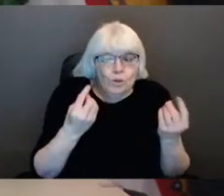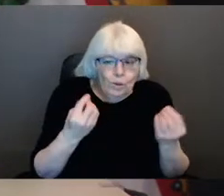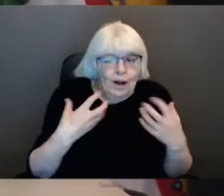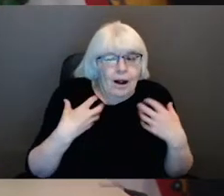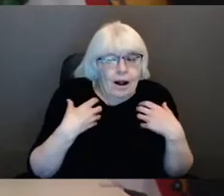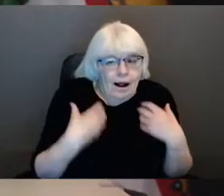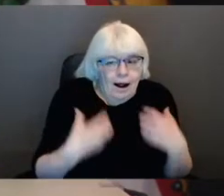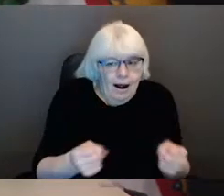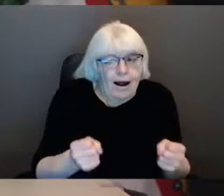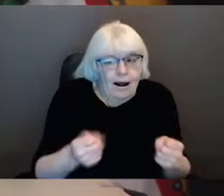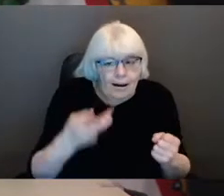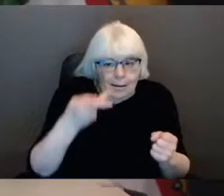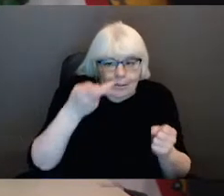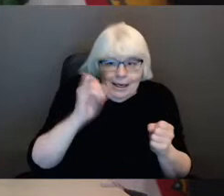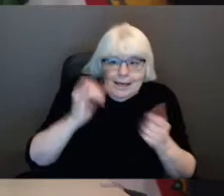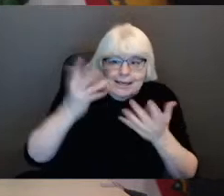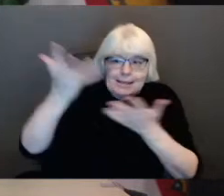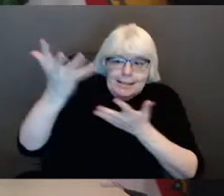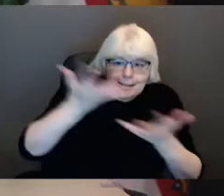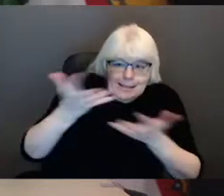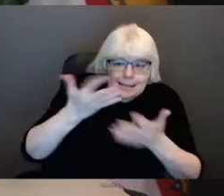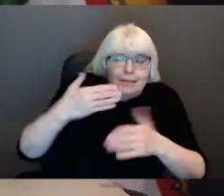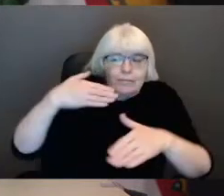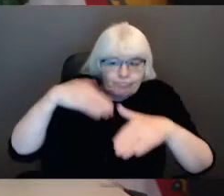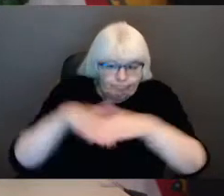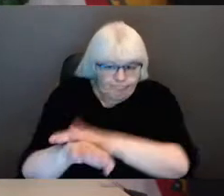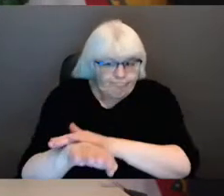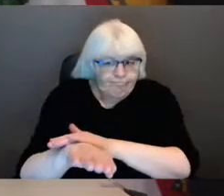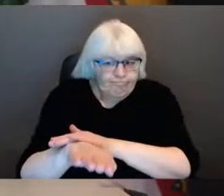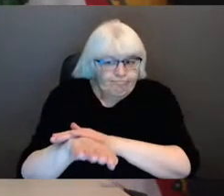do. I don't know